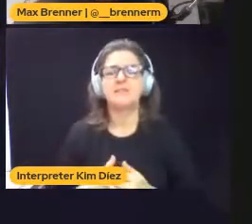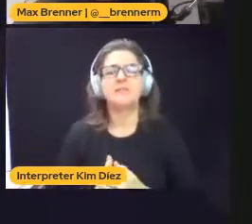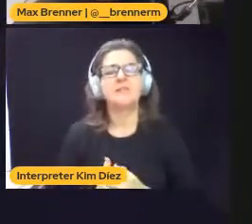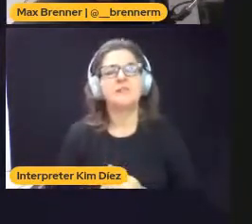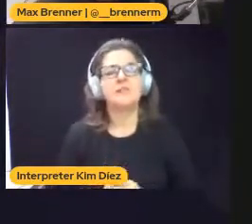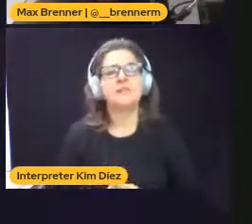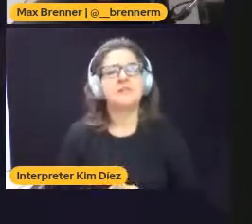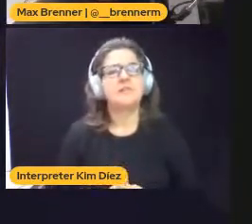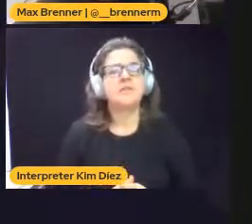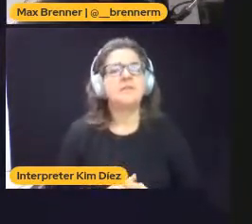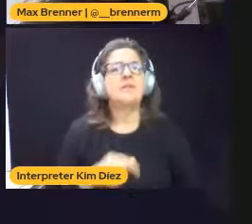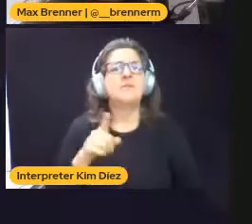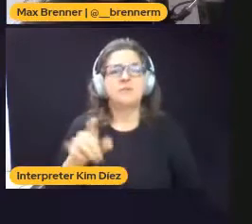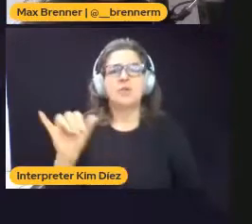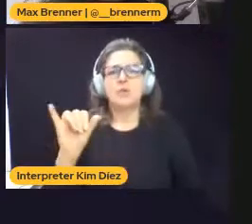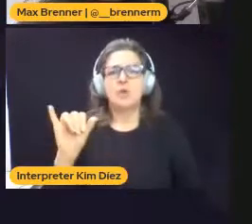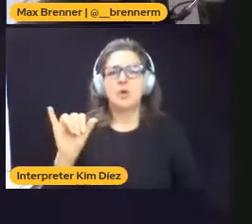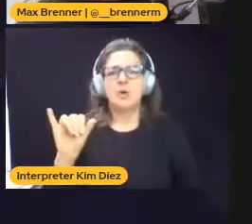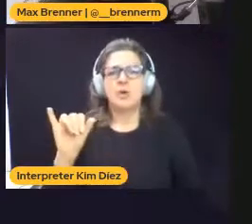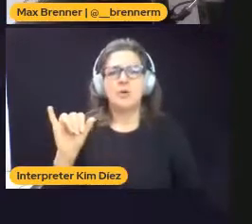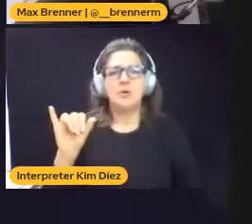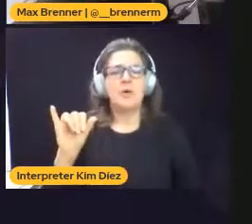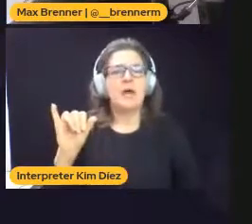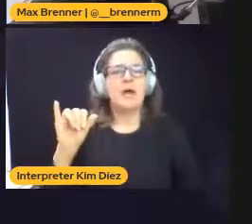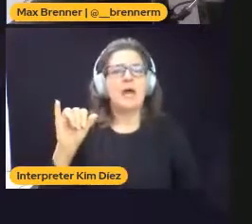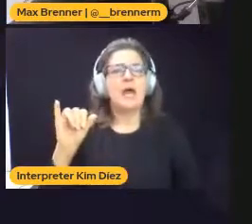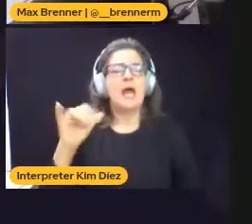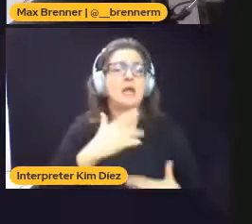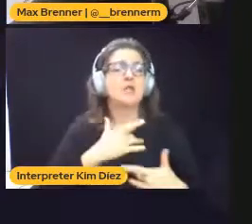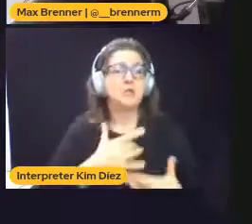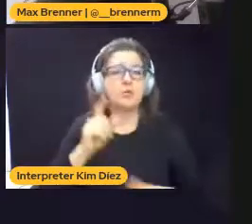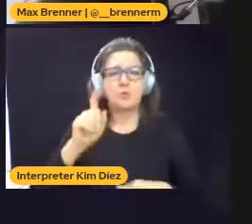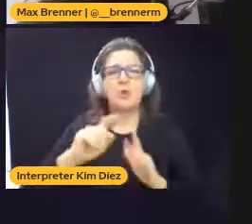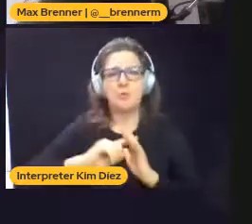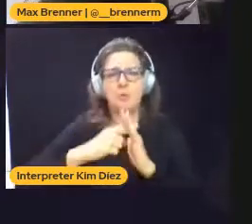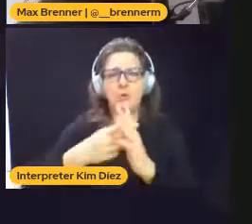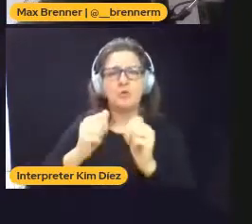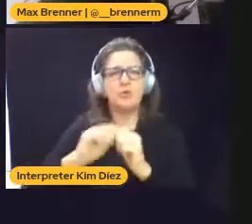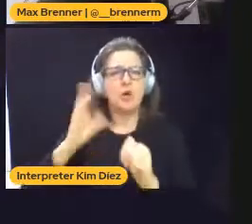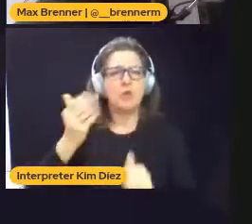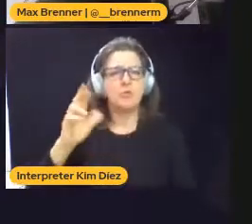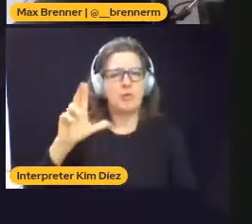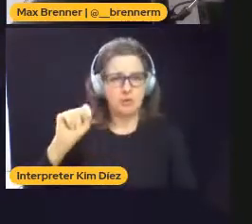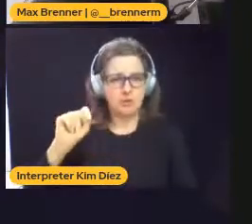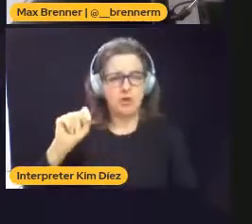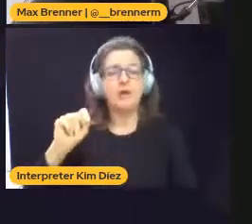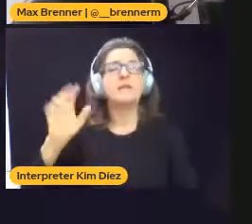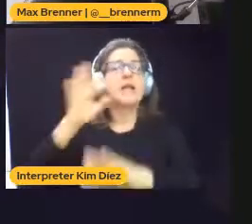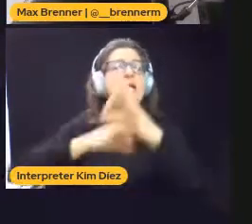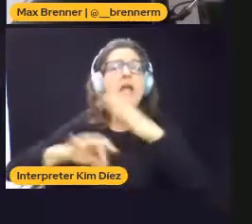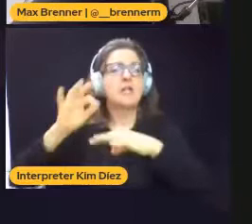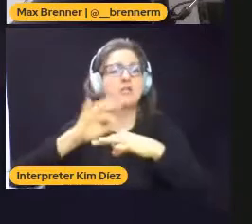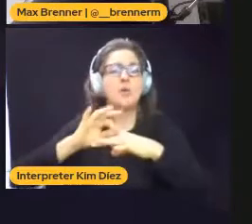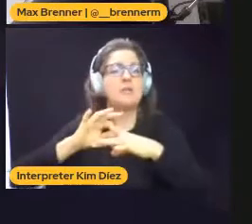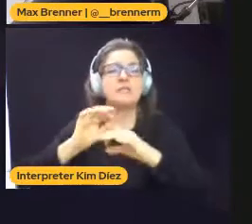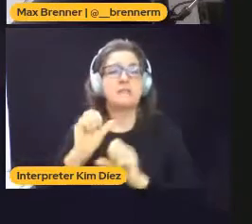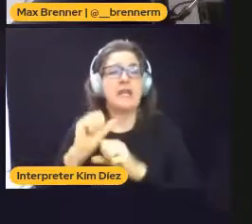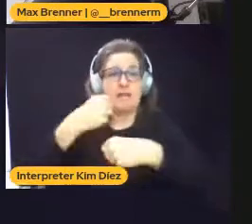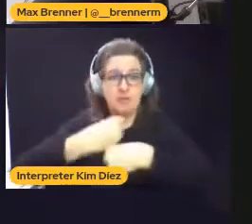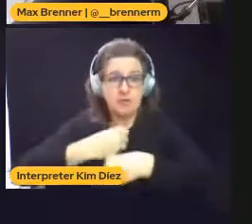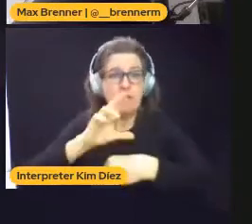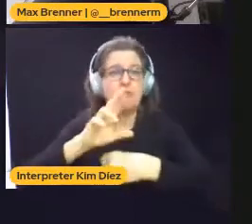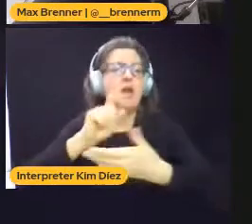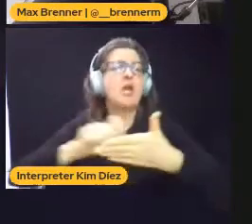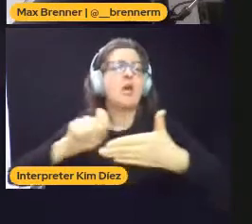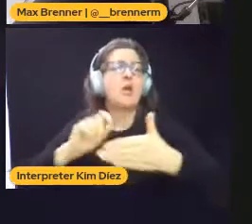usual, we will start with the chart. And now instead of generating or writing our own constructs